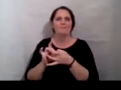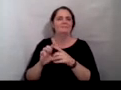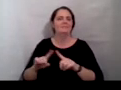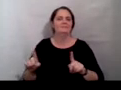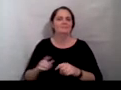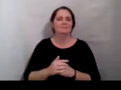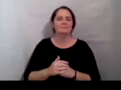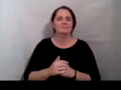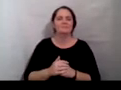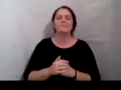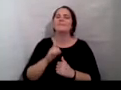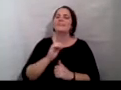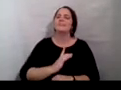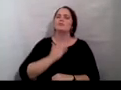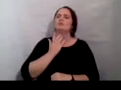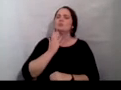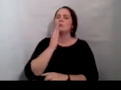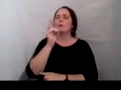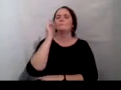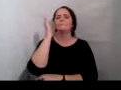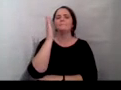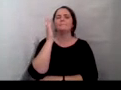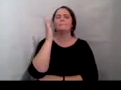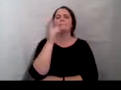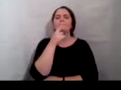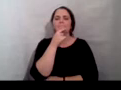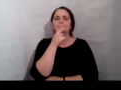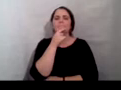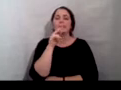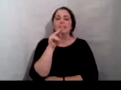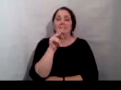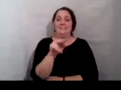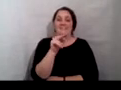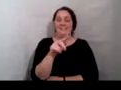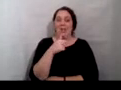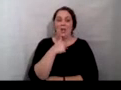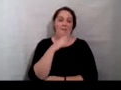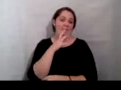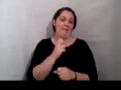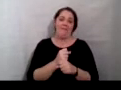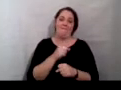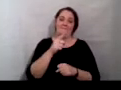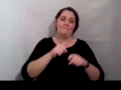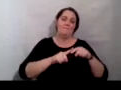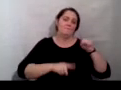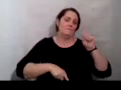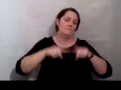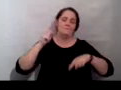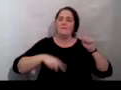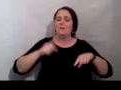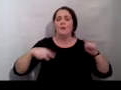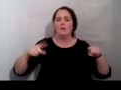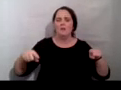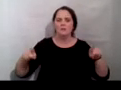I think it's an interesting thing to keep in mind when we're looking at the, I would argue, a multiplicity